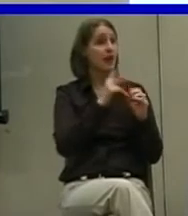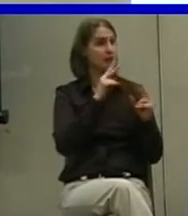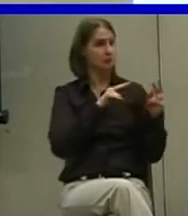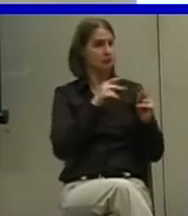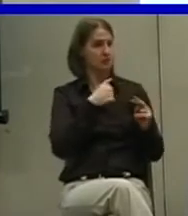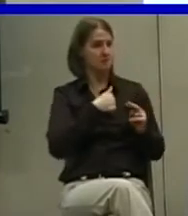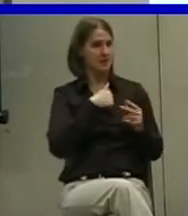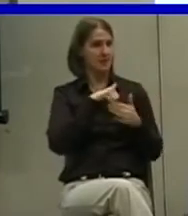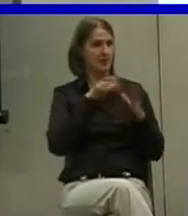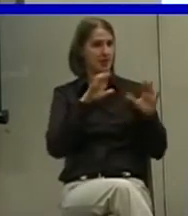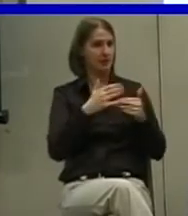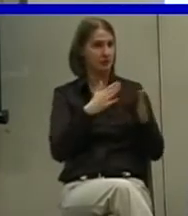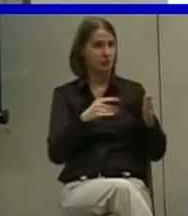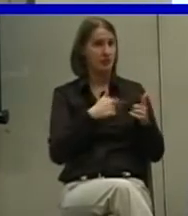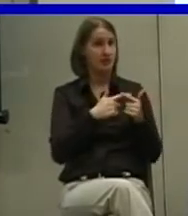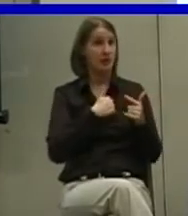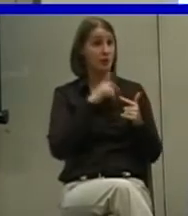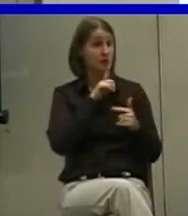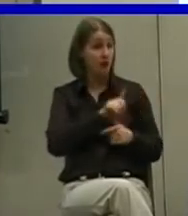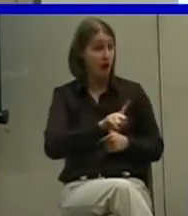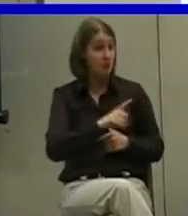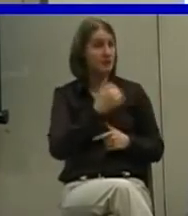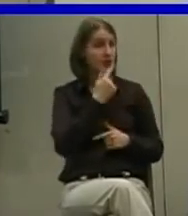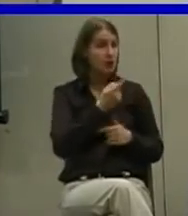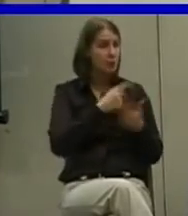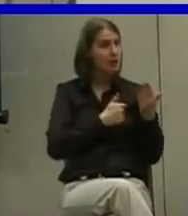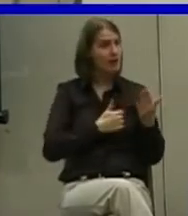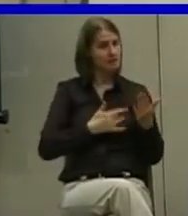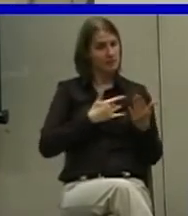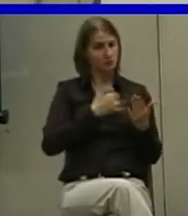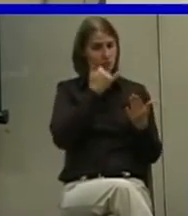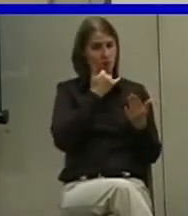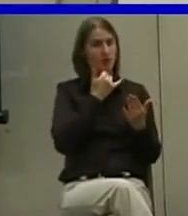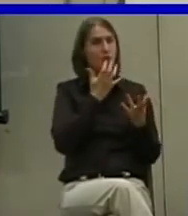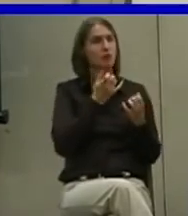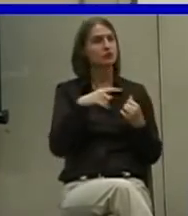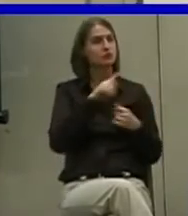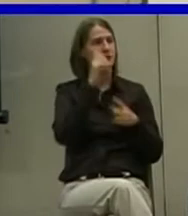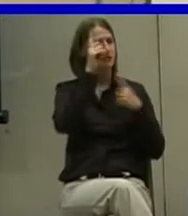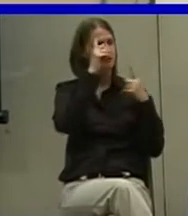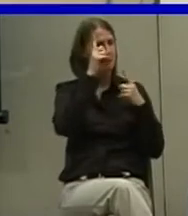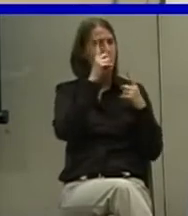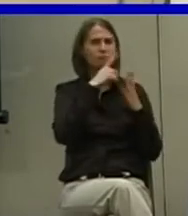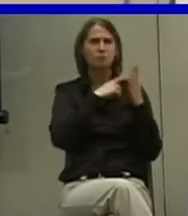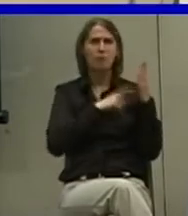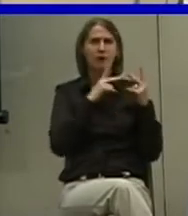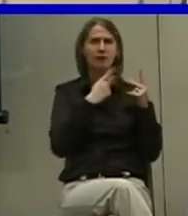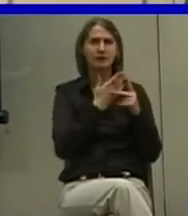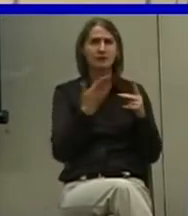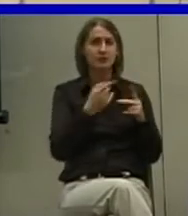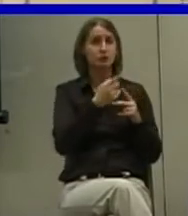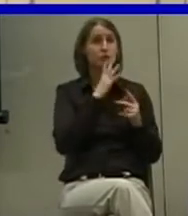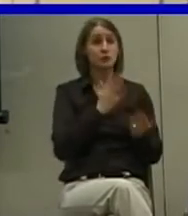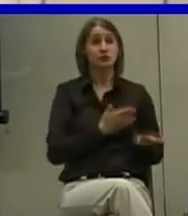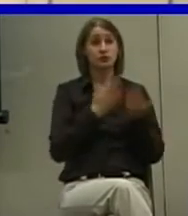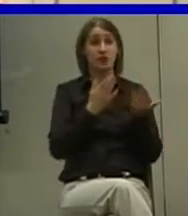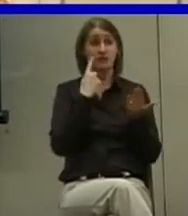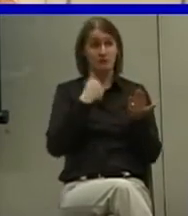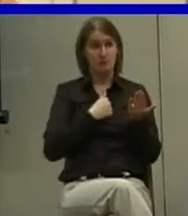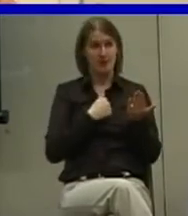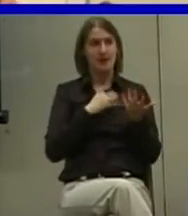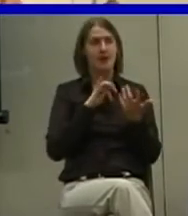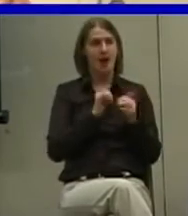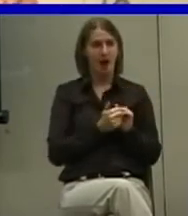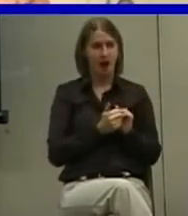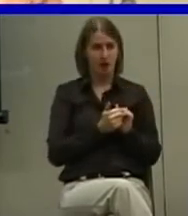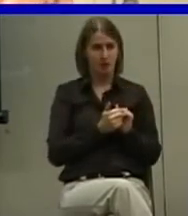and tell you what I think is wrong. And I want you to think out, what are the kinds of things you would suggest to me, and how would you do